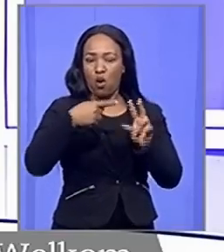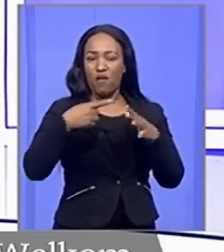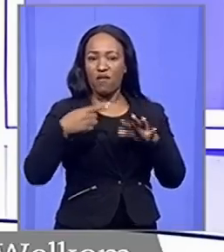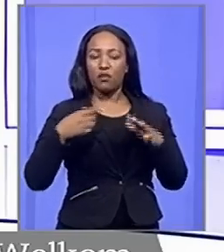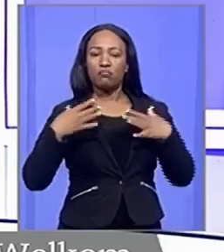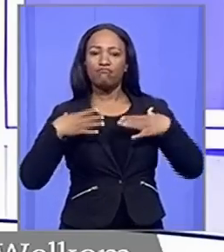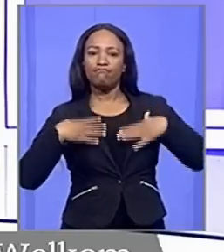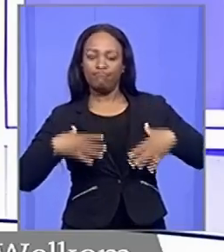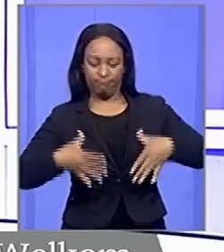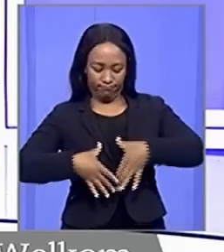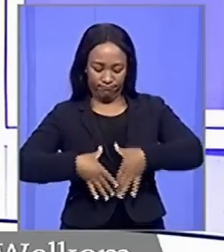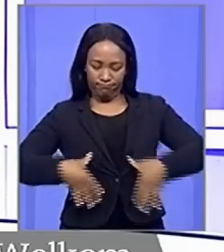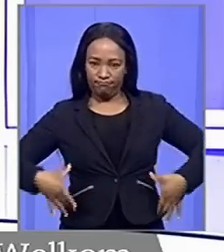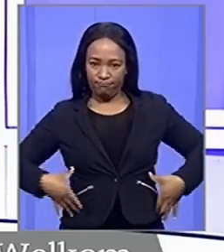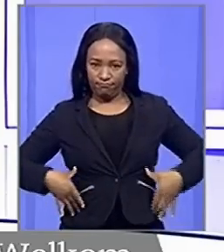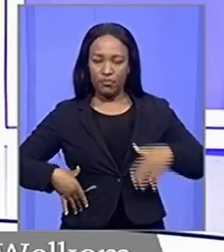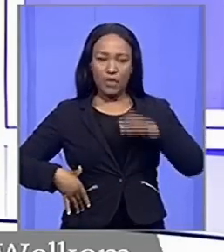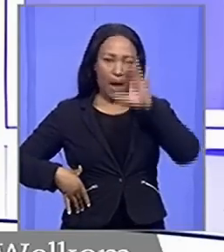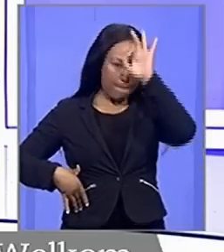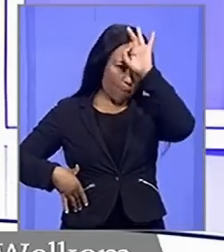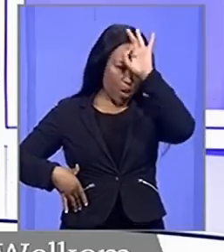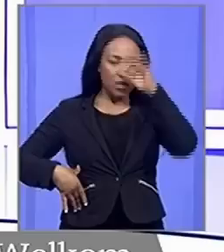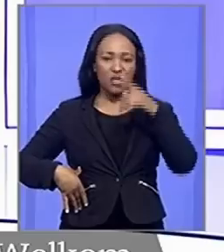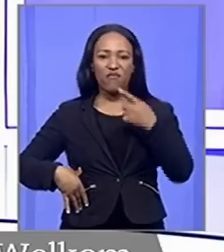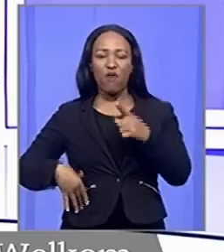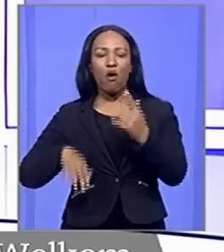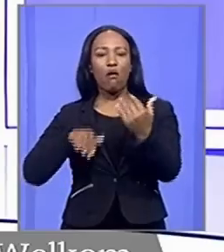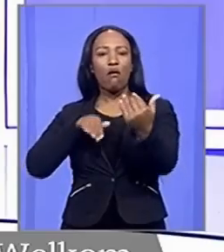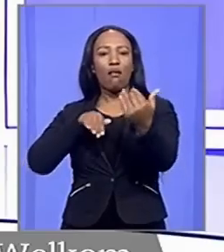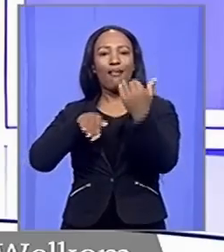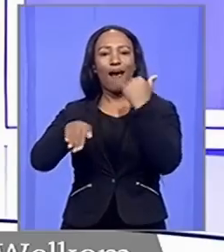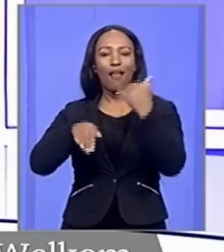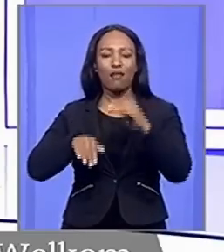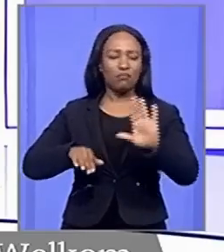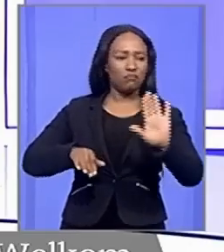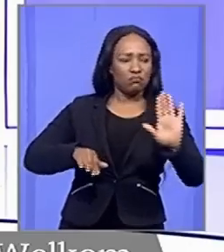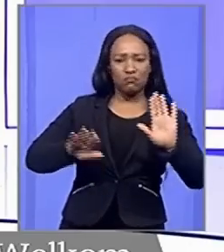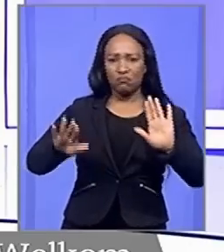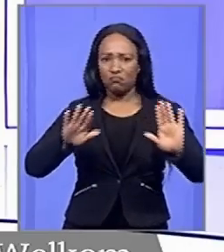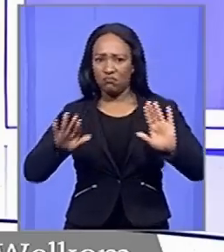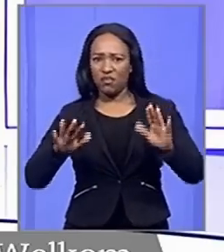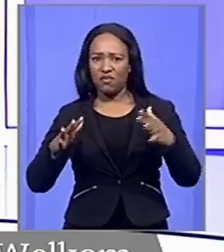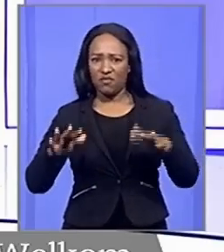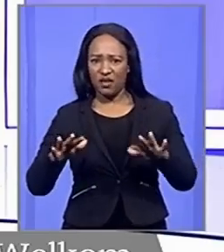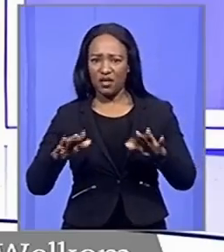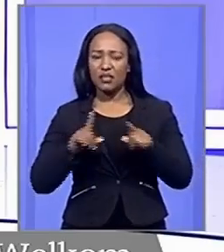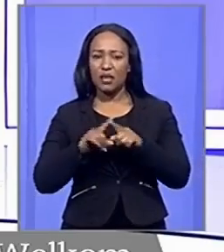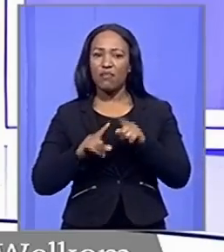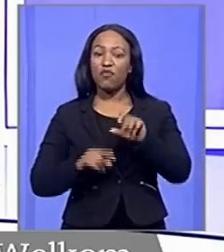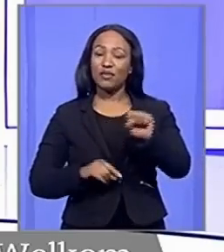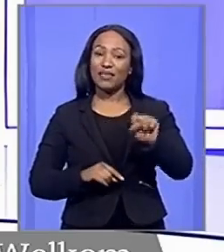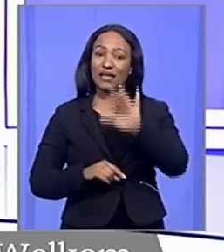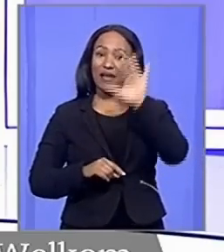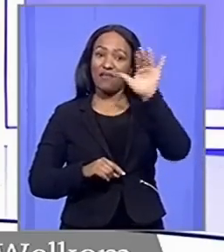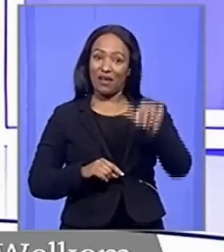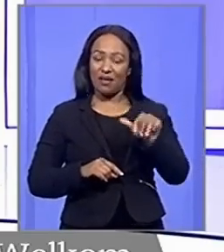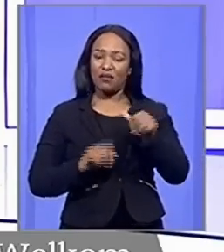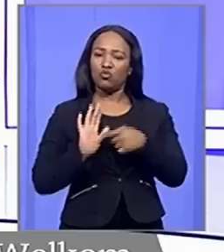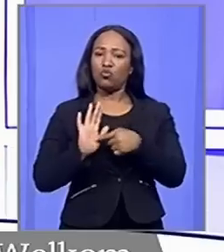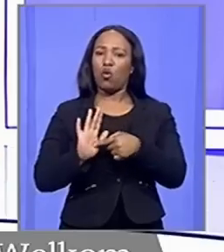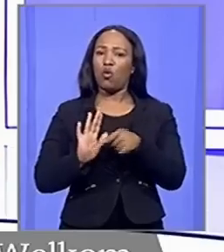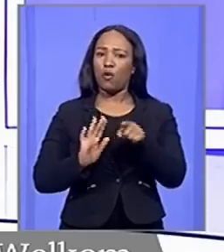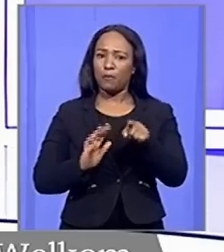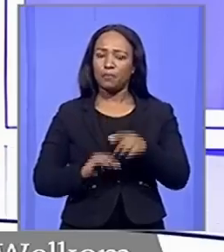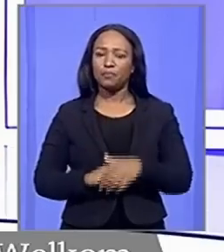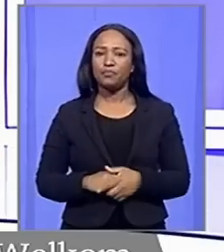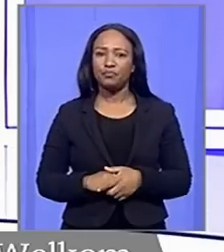tša sephodisa tša go thibela dikolo le sepipanko le molomo sa ditirelo tša sephodisa sa Afrika Borwa.